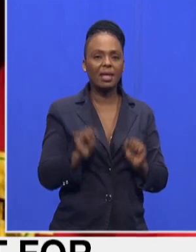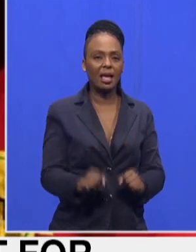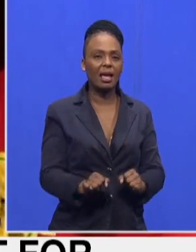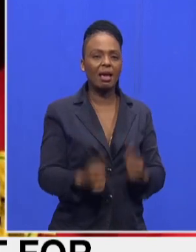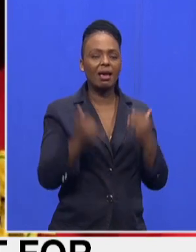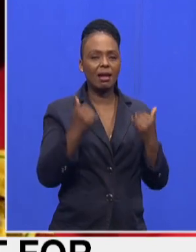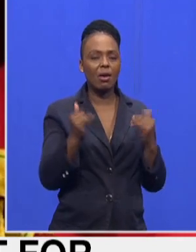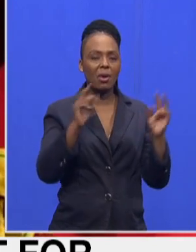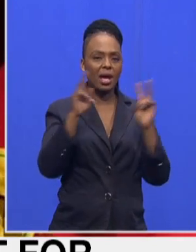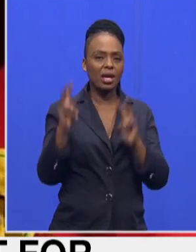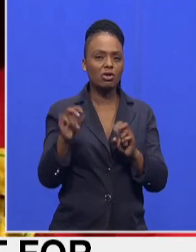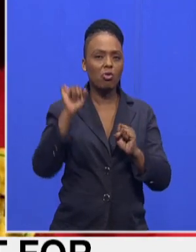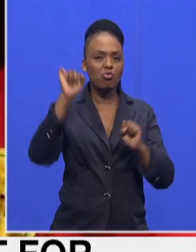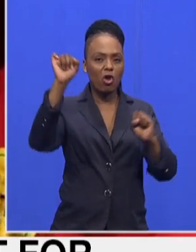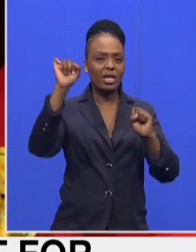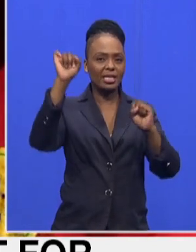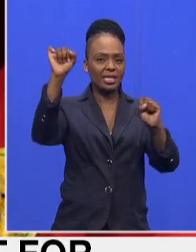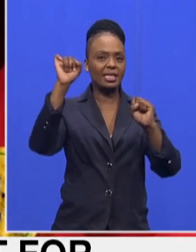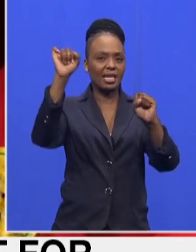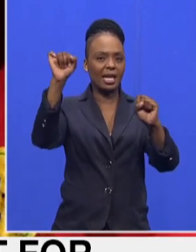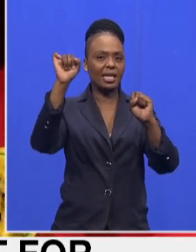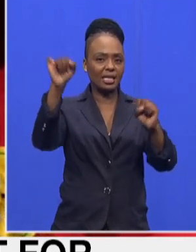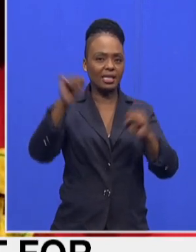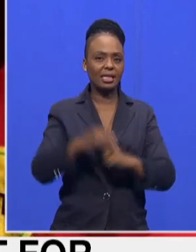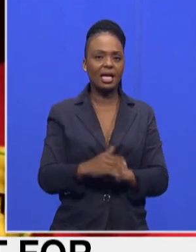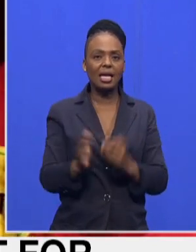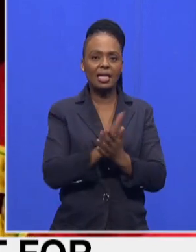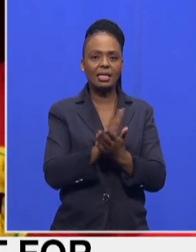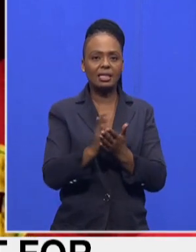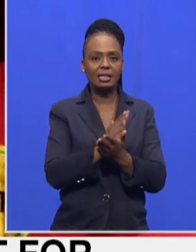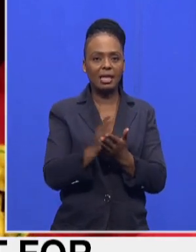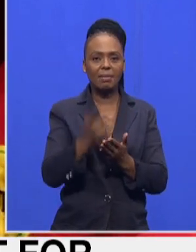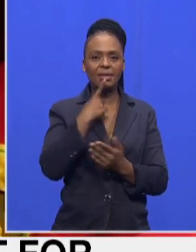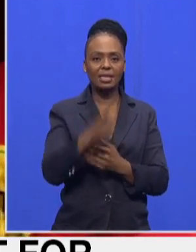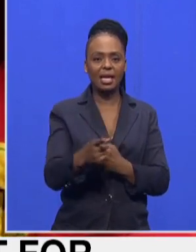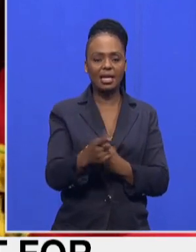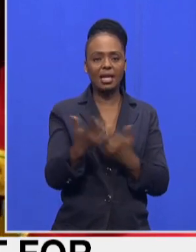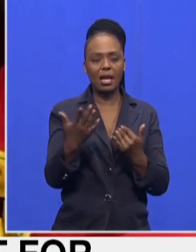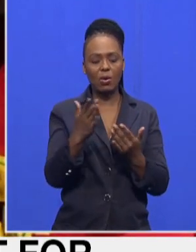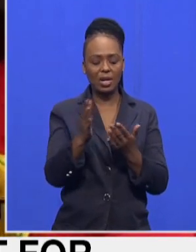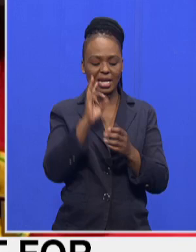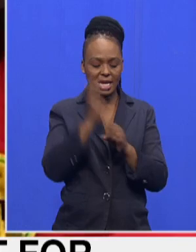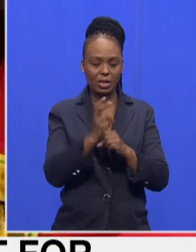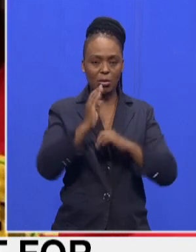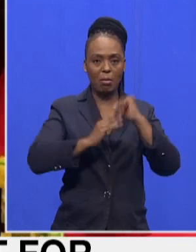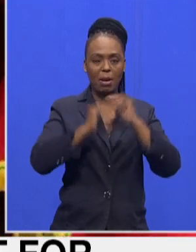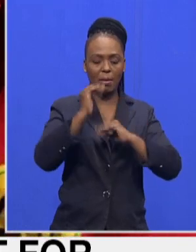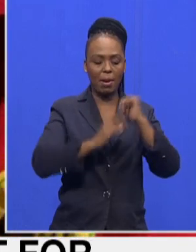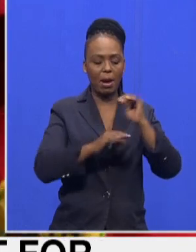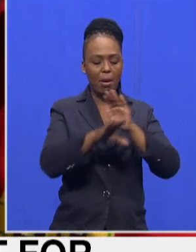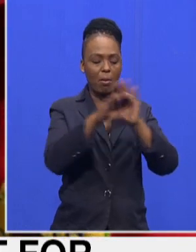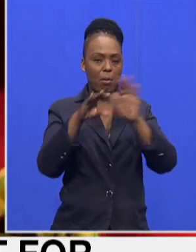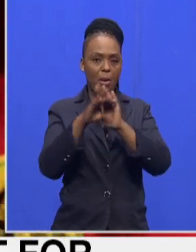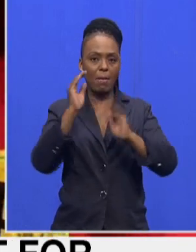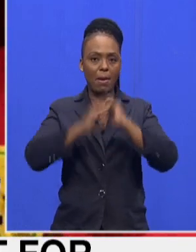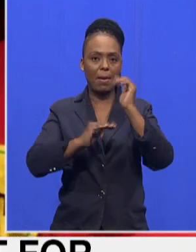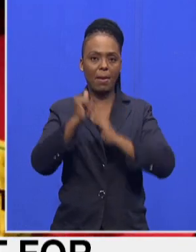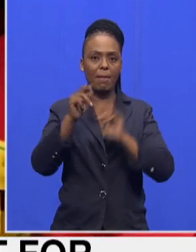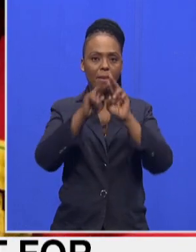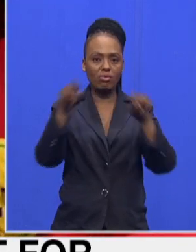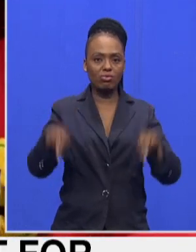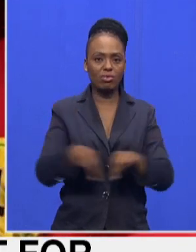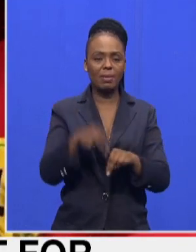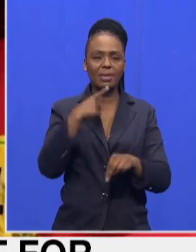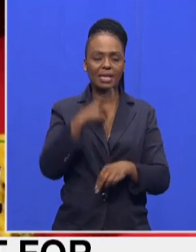is the protest regarding the lifting of the fee blocks. We understand UCT issued an announcement, a memo to say there won't